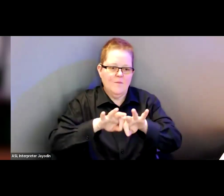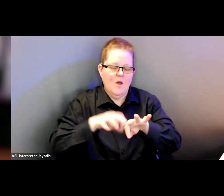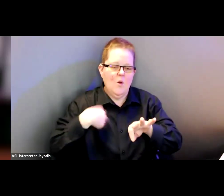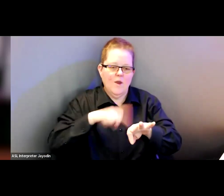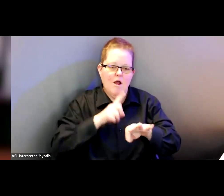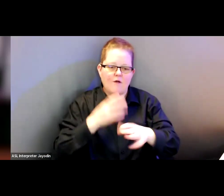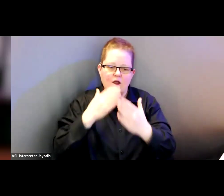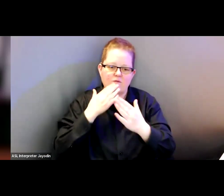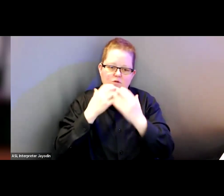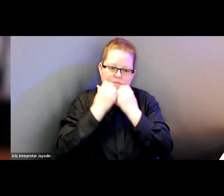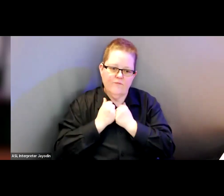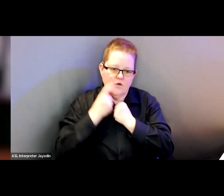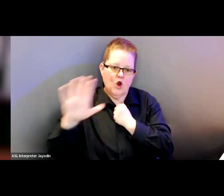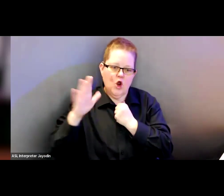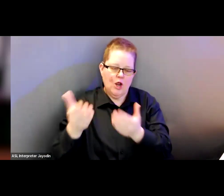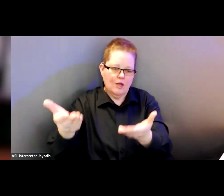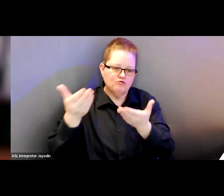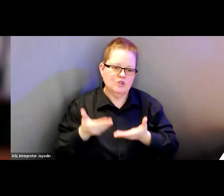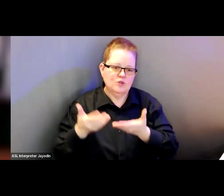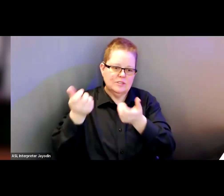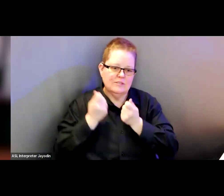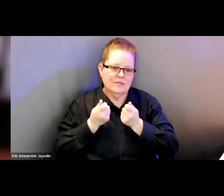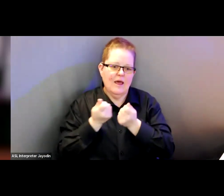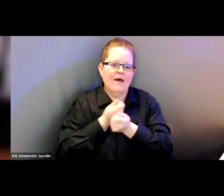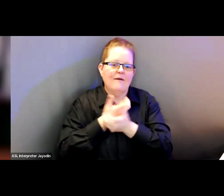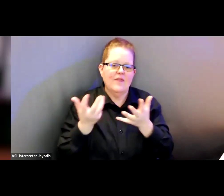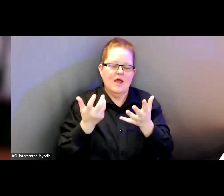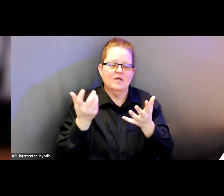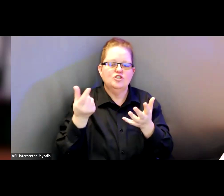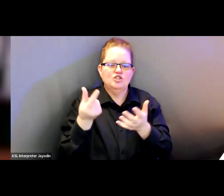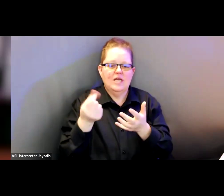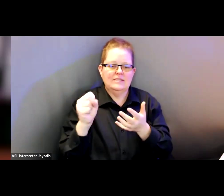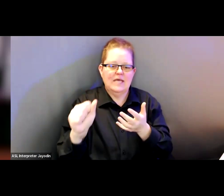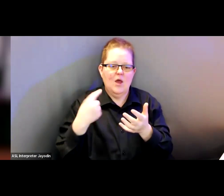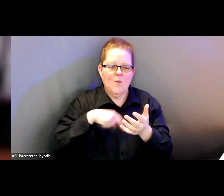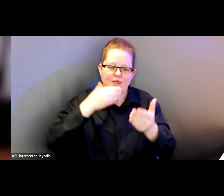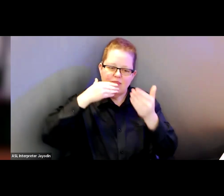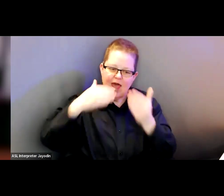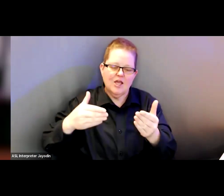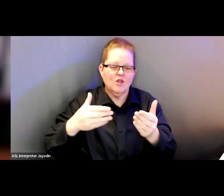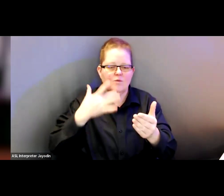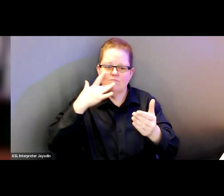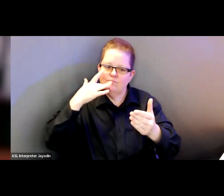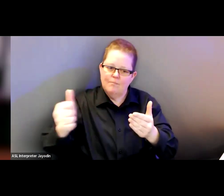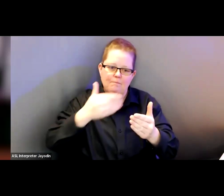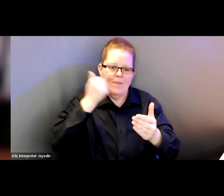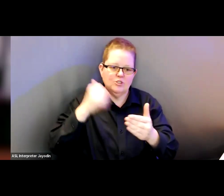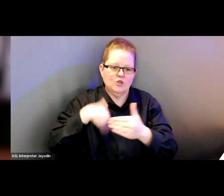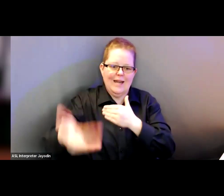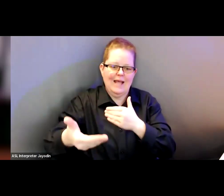her contributions. On behalf of all of us at GSA, thank you, and we wish you the very best in your next